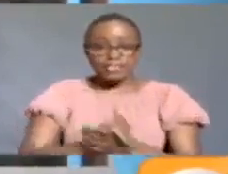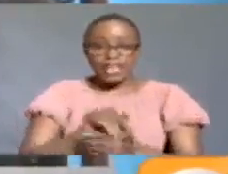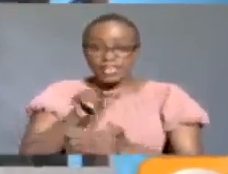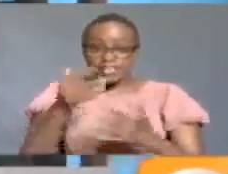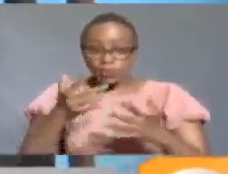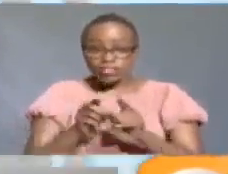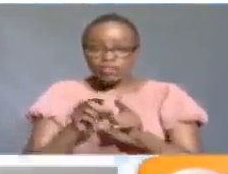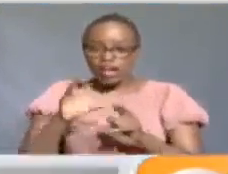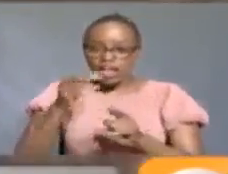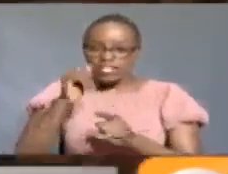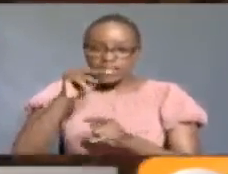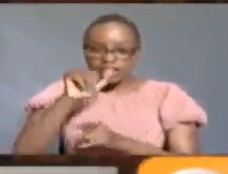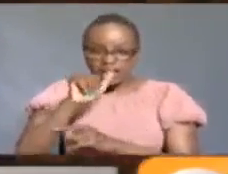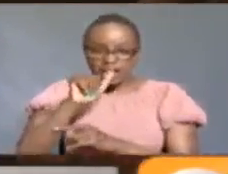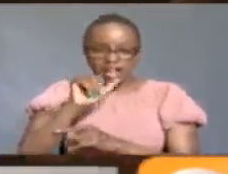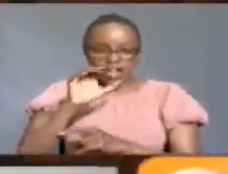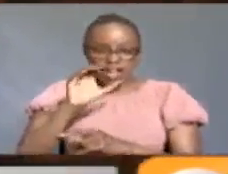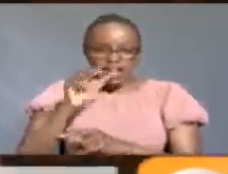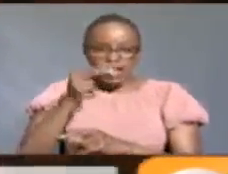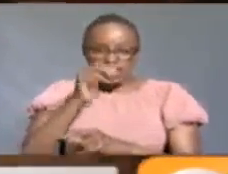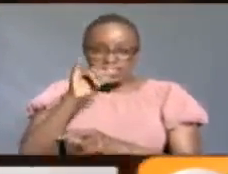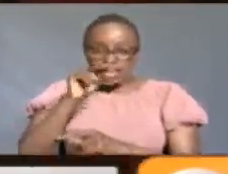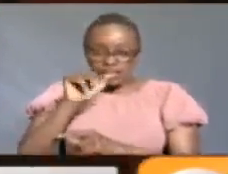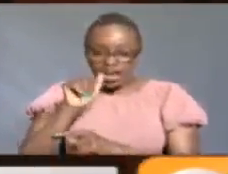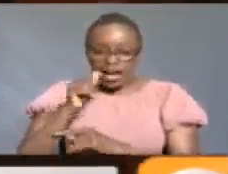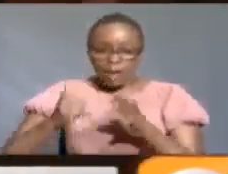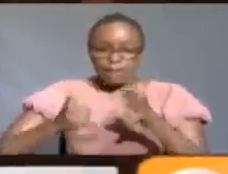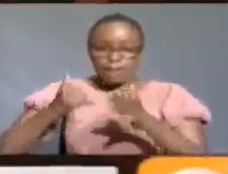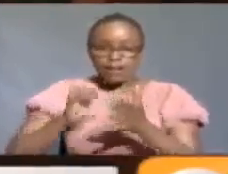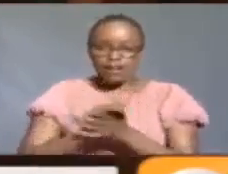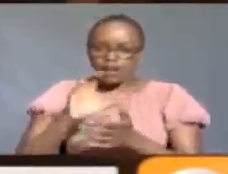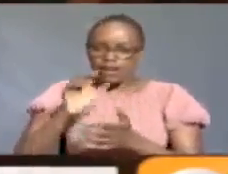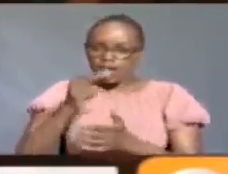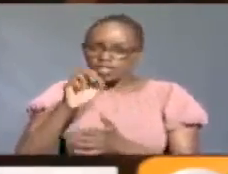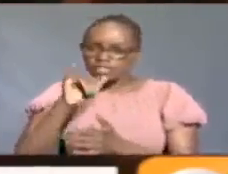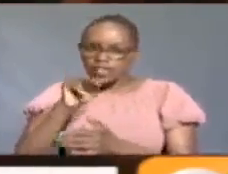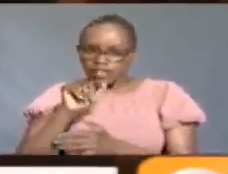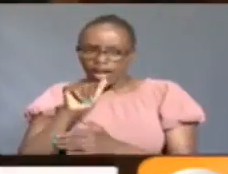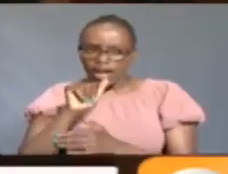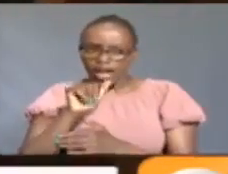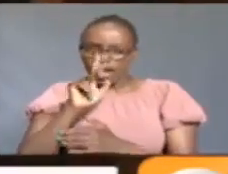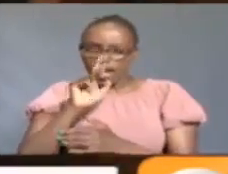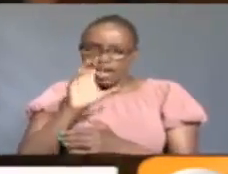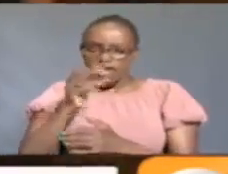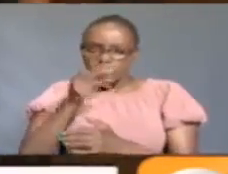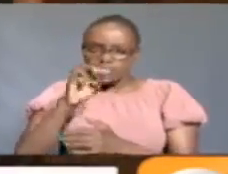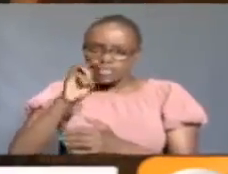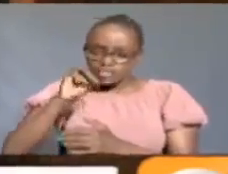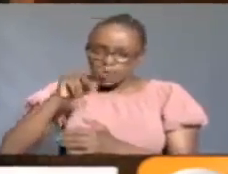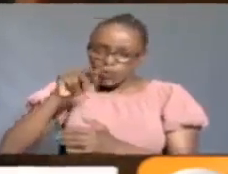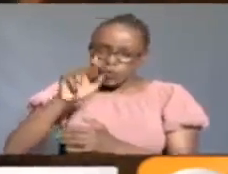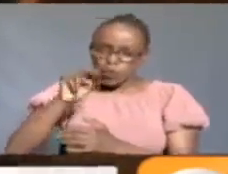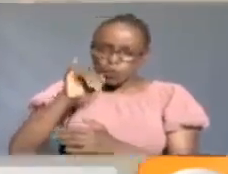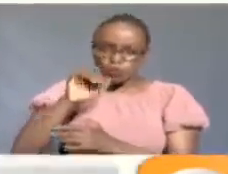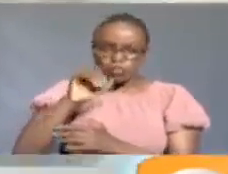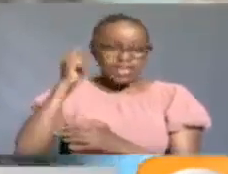the cheina machine. Ineno cheina, sio cheina ile. Cheina. Cheina. Chepkunyuk in Nandi. Mana